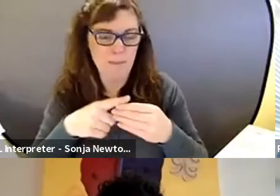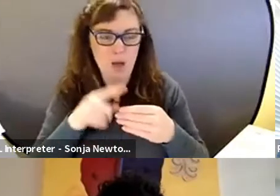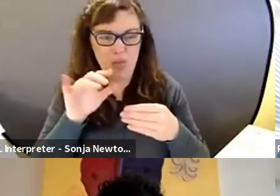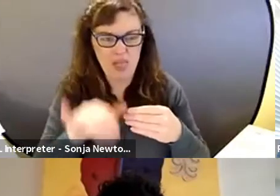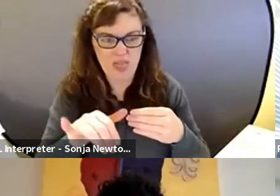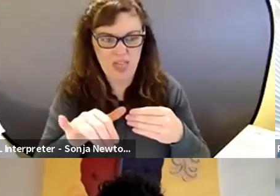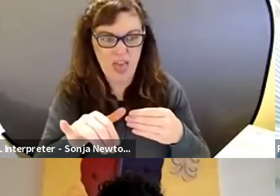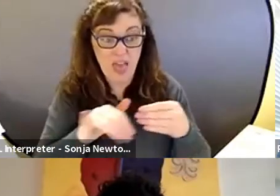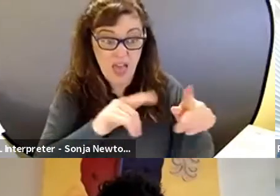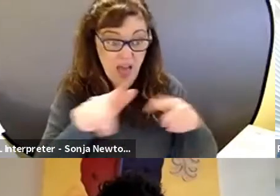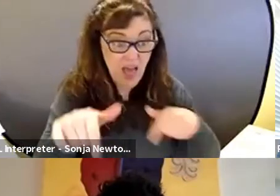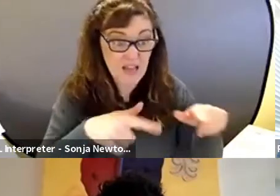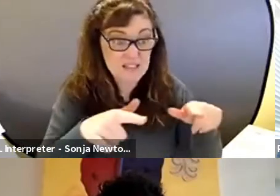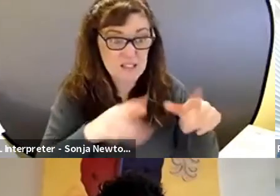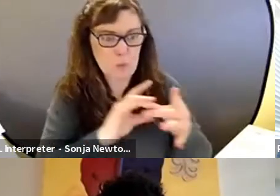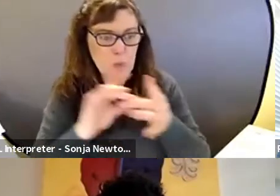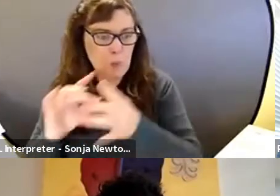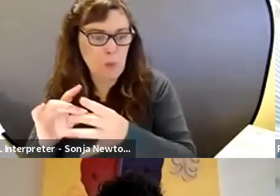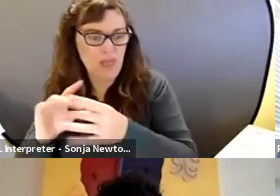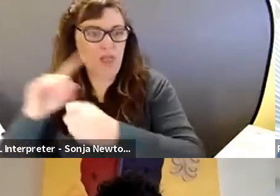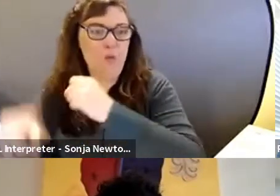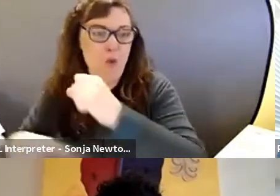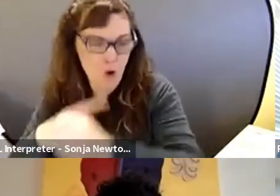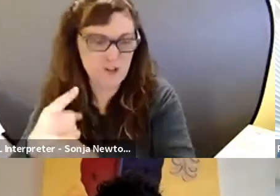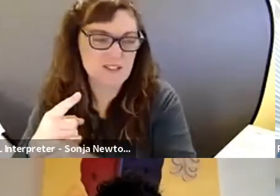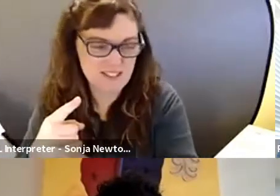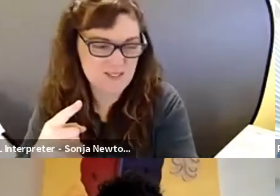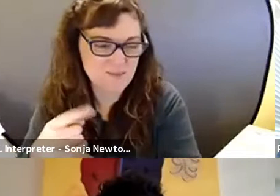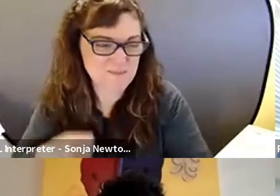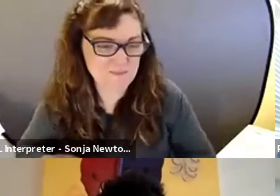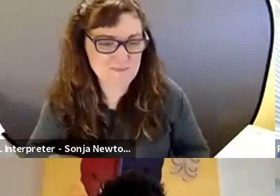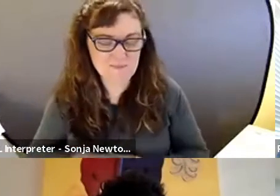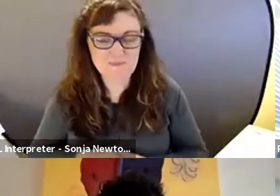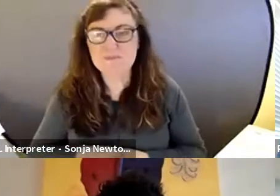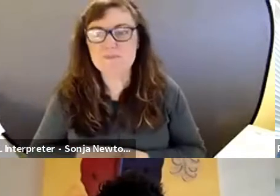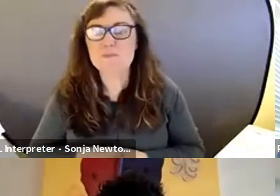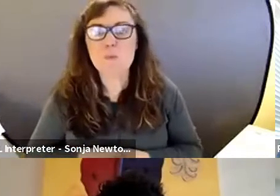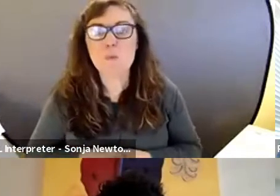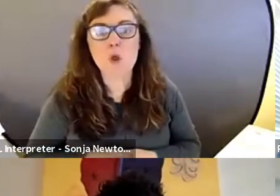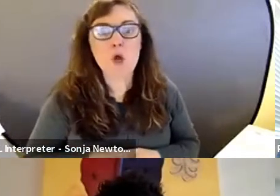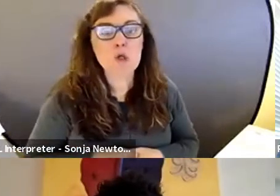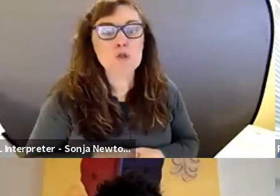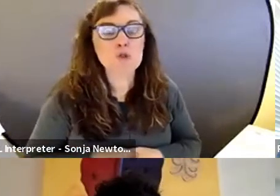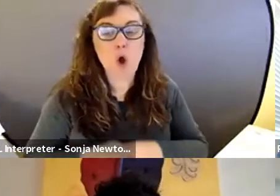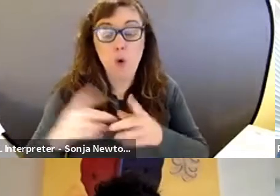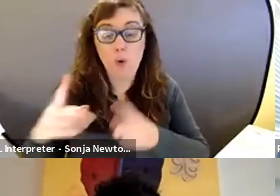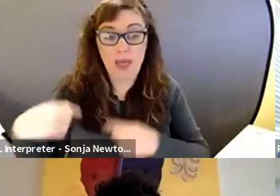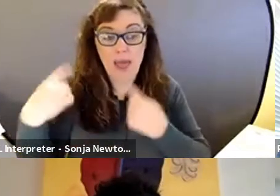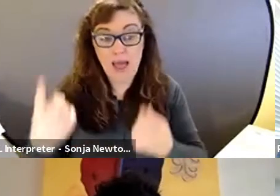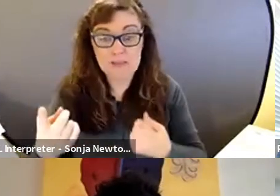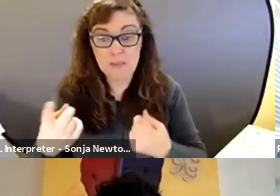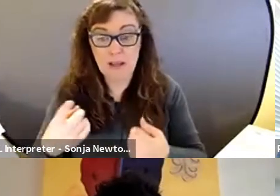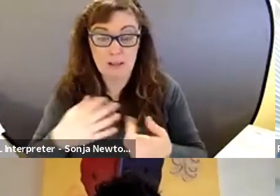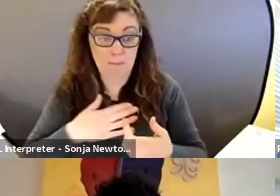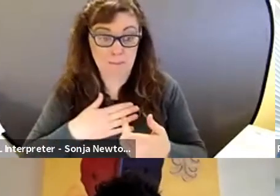happening in the rest of the world. So as an industrial designer, it has been a really big part of my practice